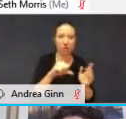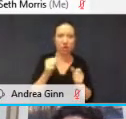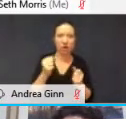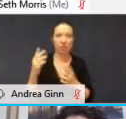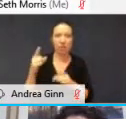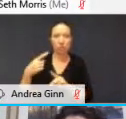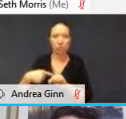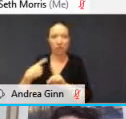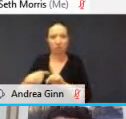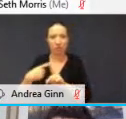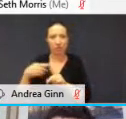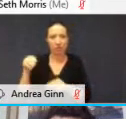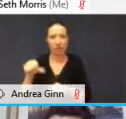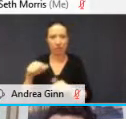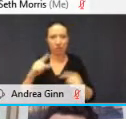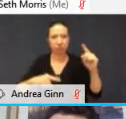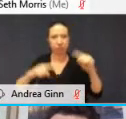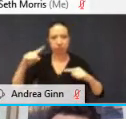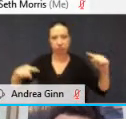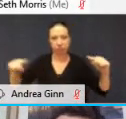premium.